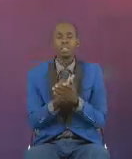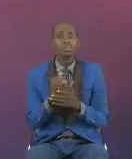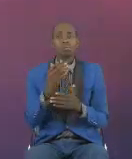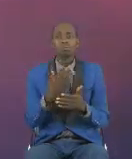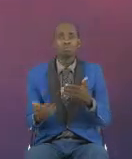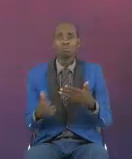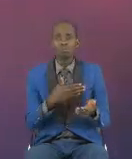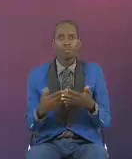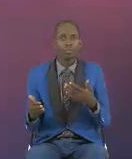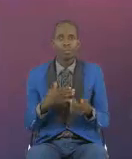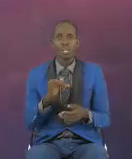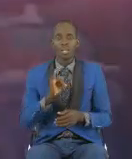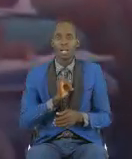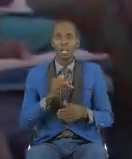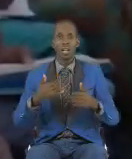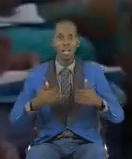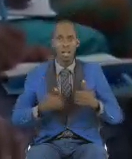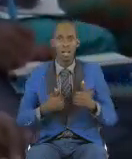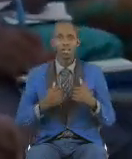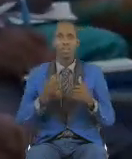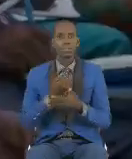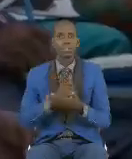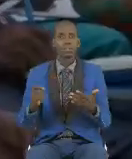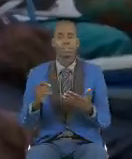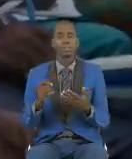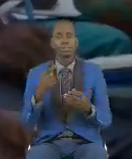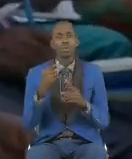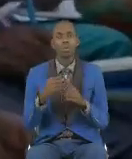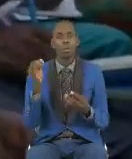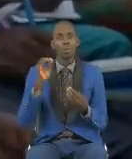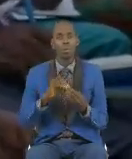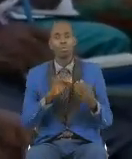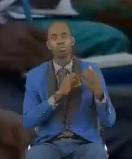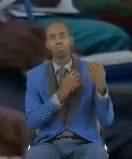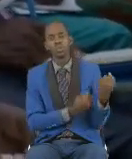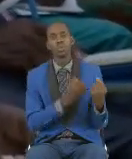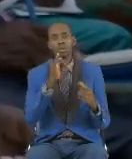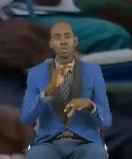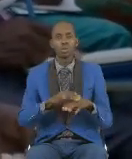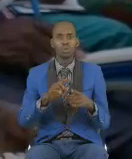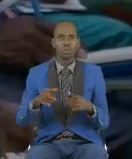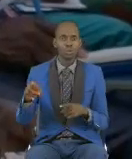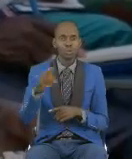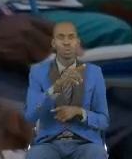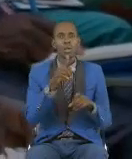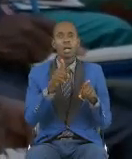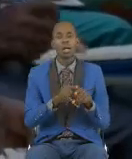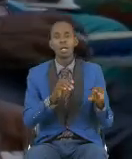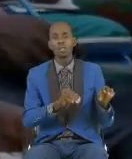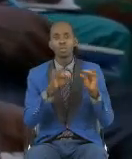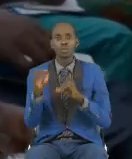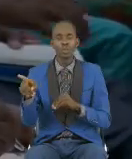have written the more boldly unto you in some sort, as putting you in